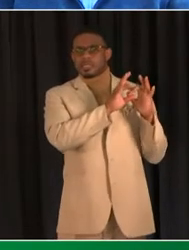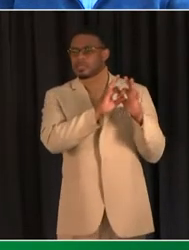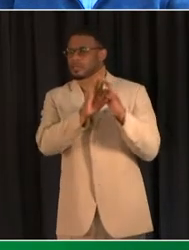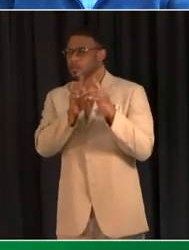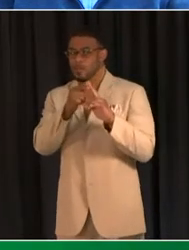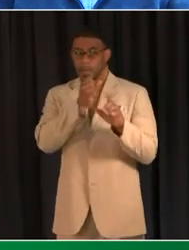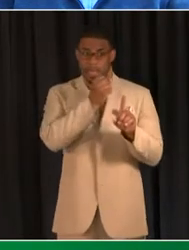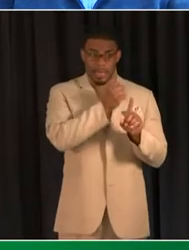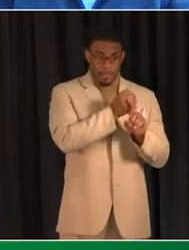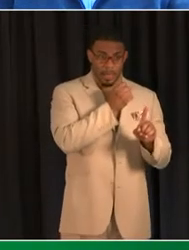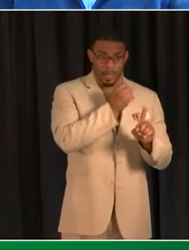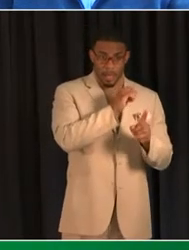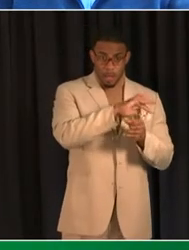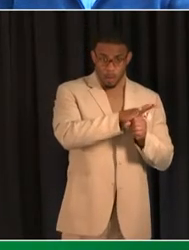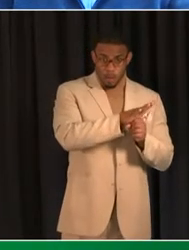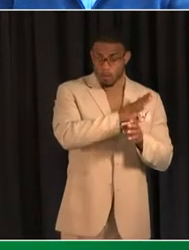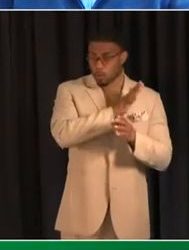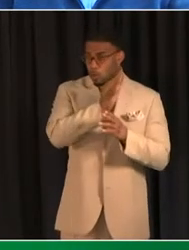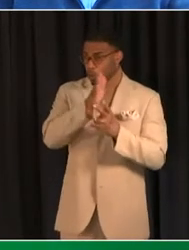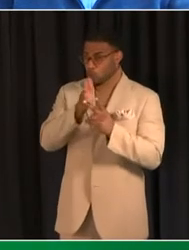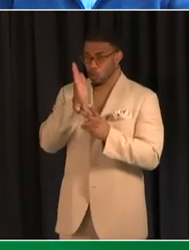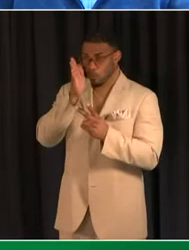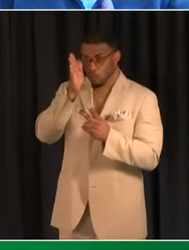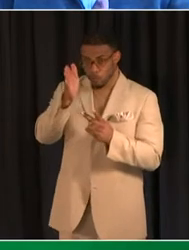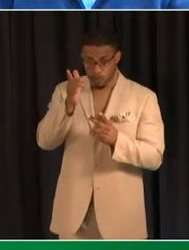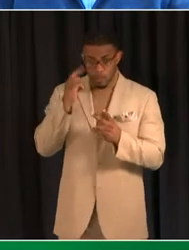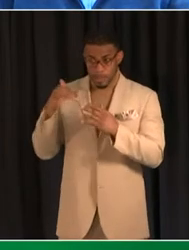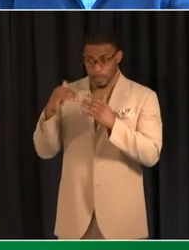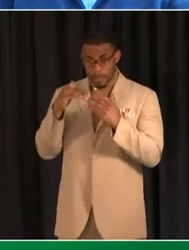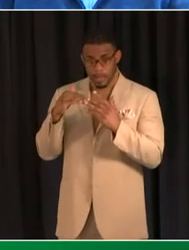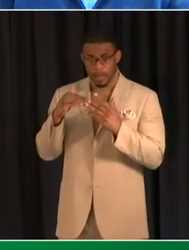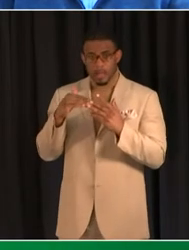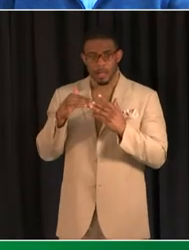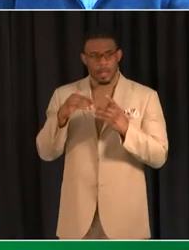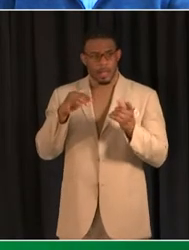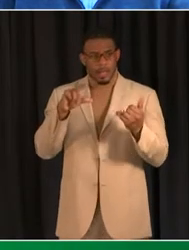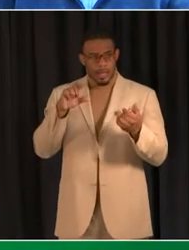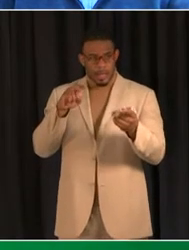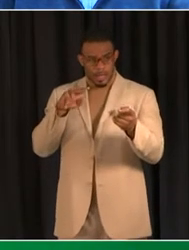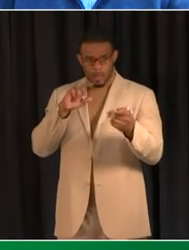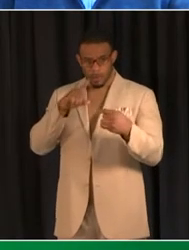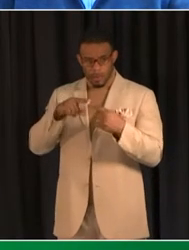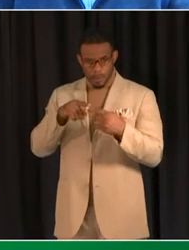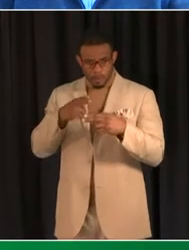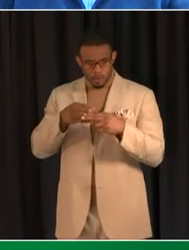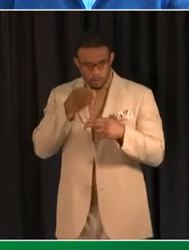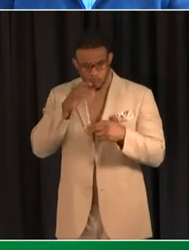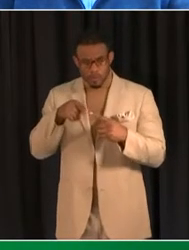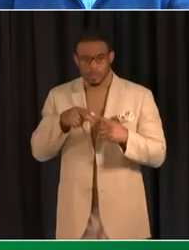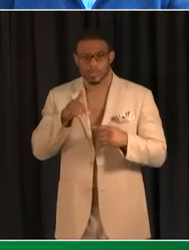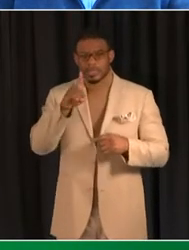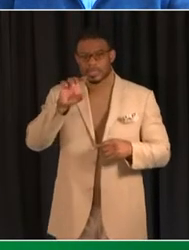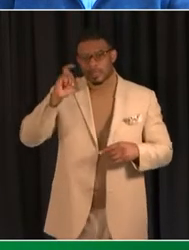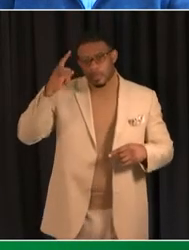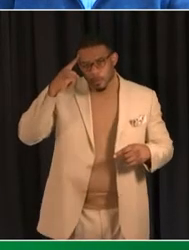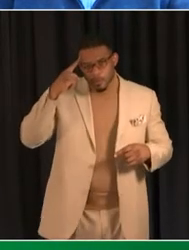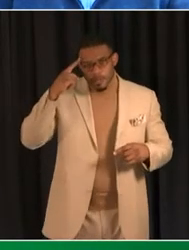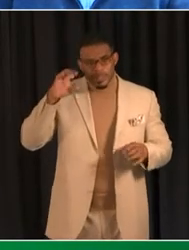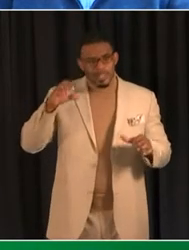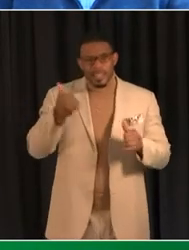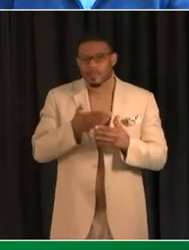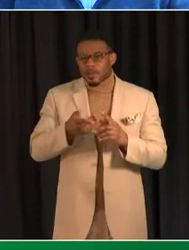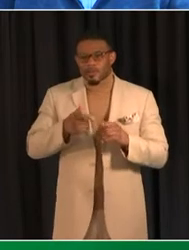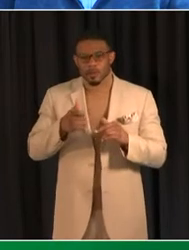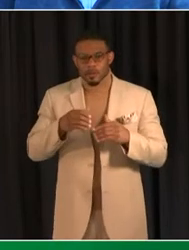impact of the COVID-19 pandemic to the future, which my colleague Leona will talk about shortly. And so DC government